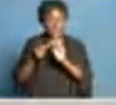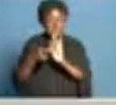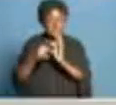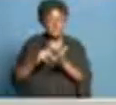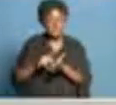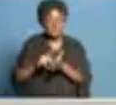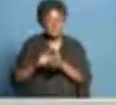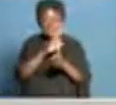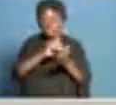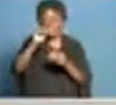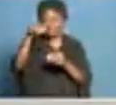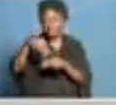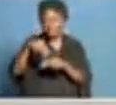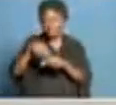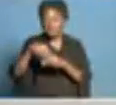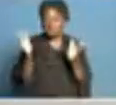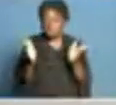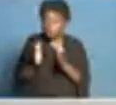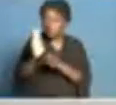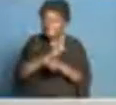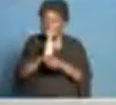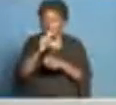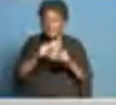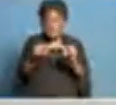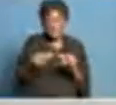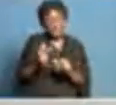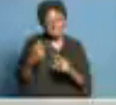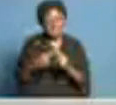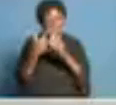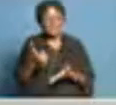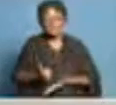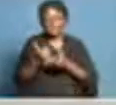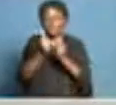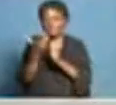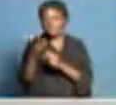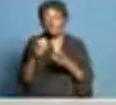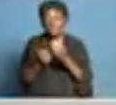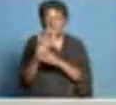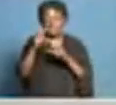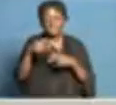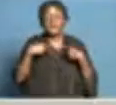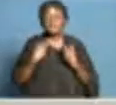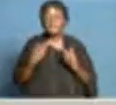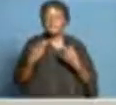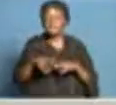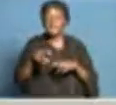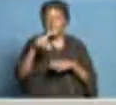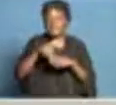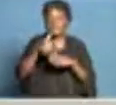into small businesses in the area, particularly to help with their growth. And that should happen within the first year once they're open.